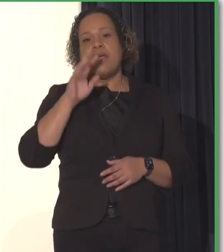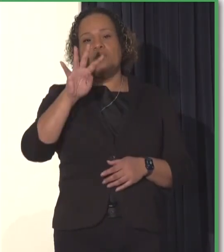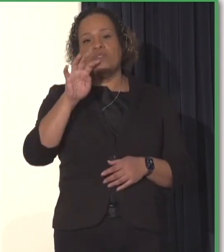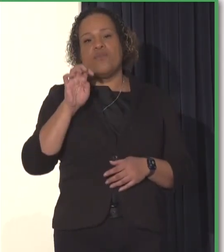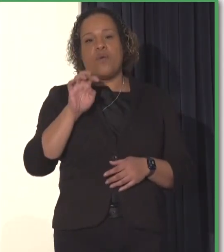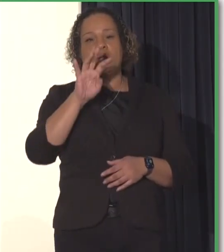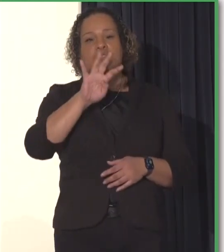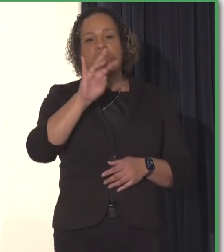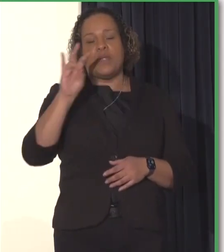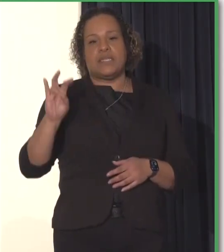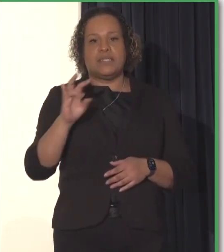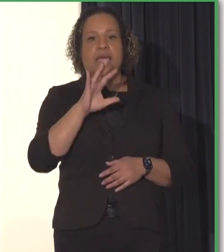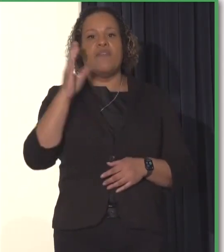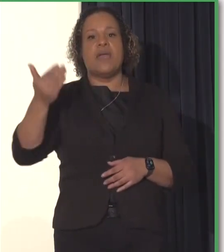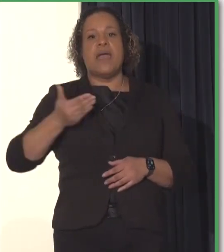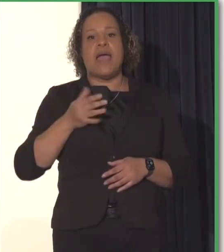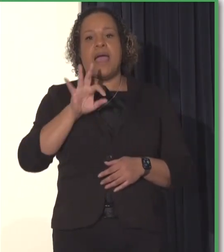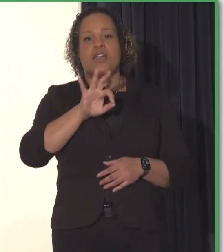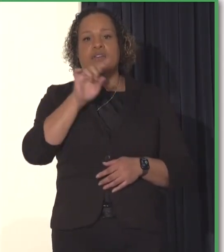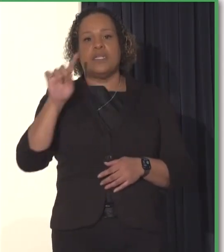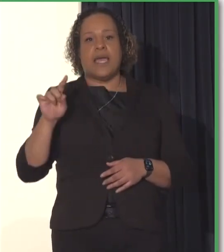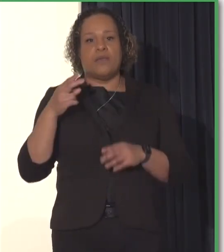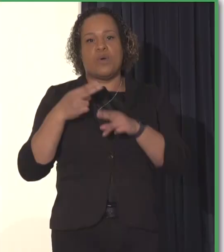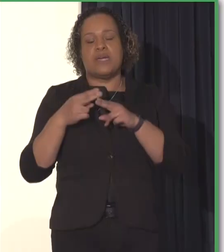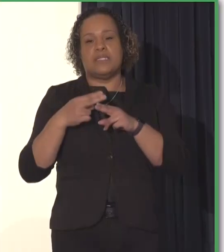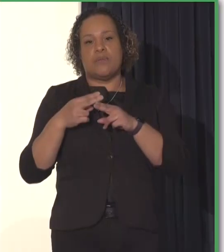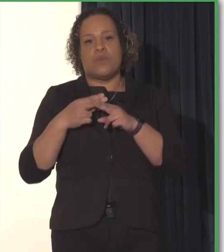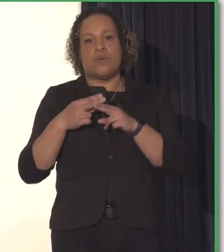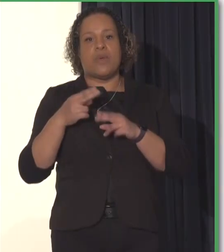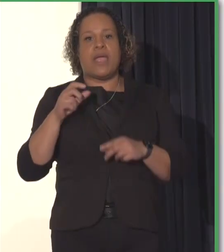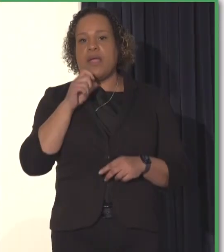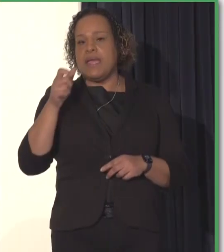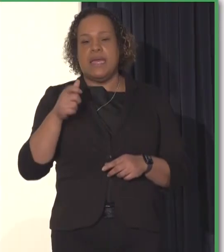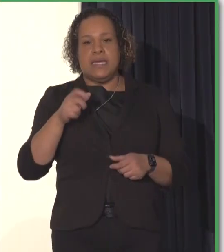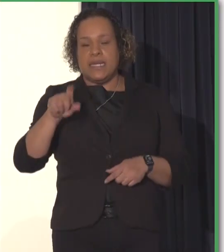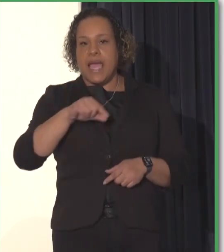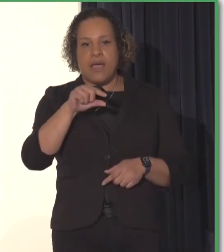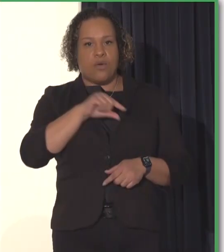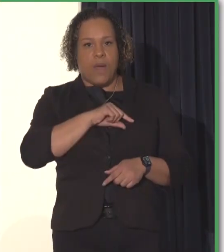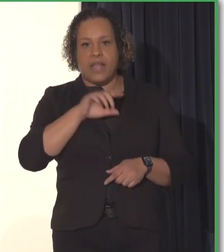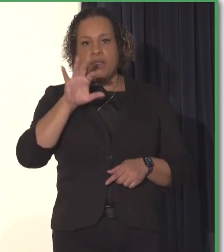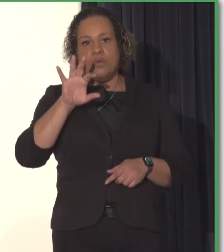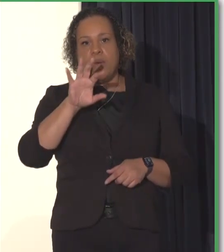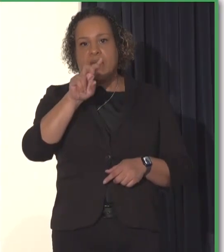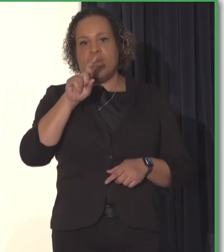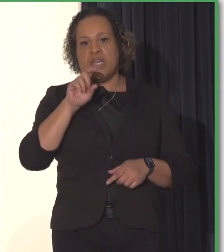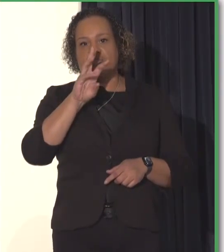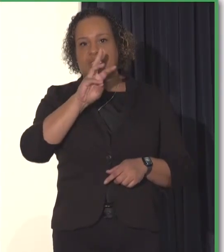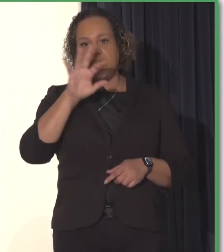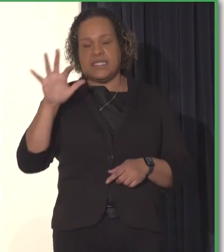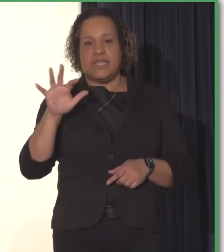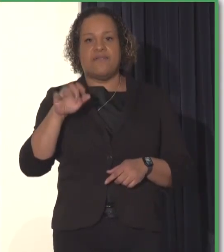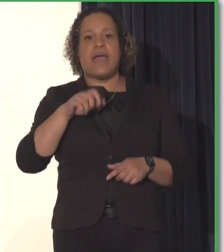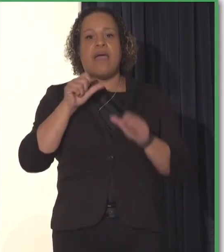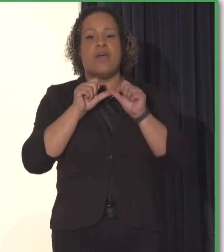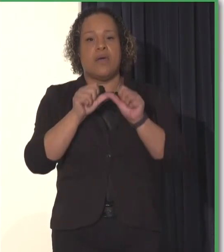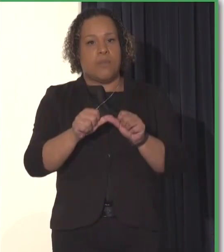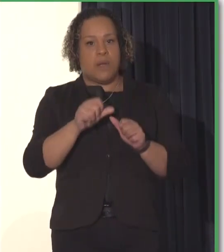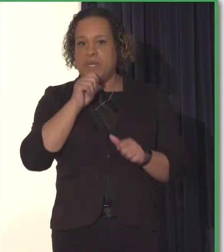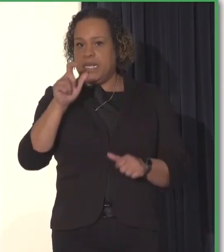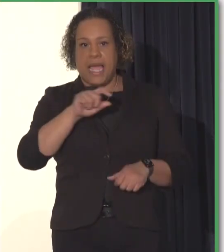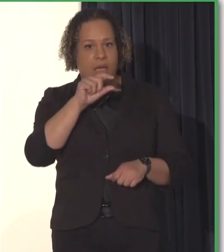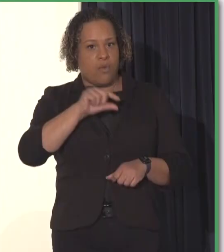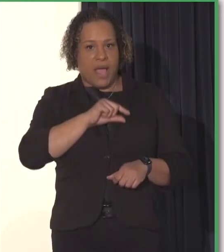hired 91. Temporary disqualified was 165. Permanently disqualified was 135. And awaiting MCOs